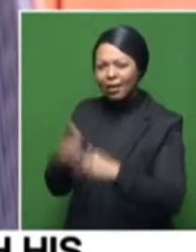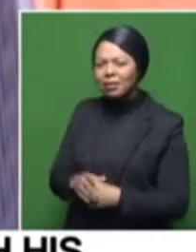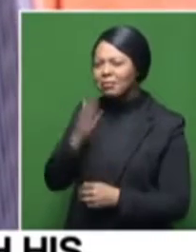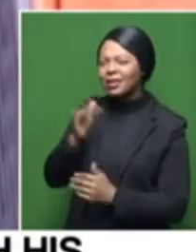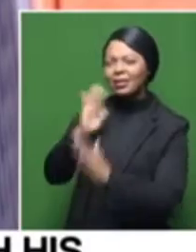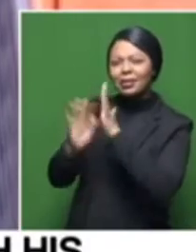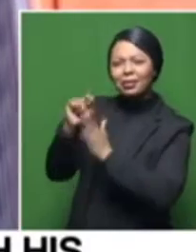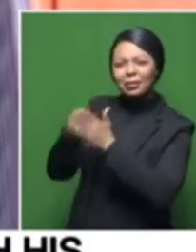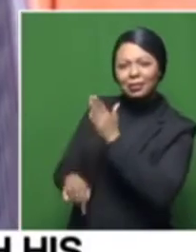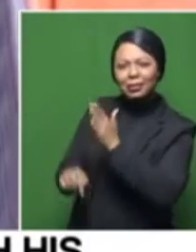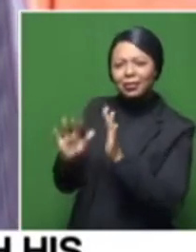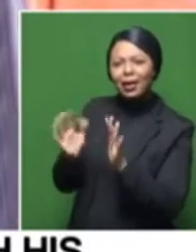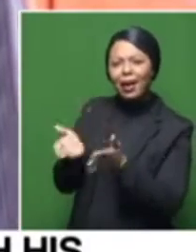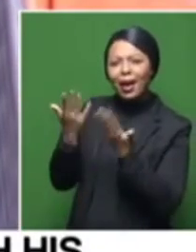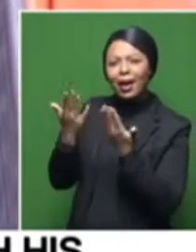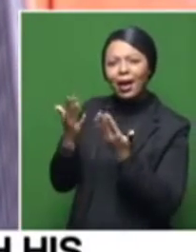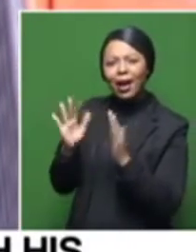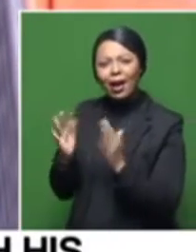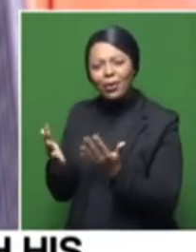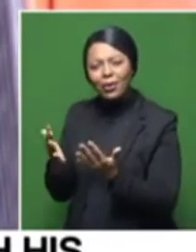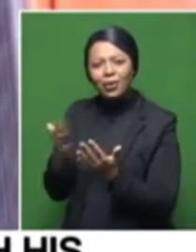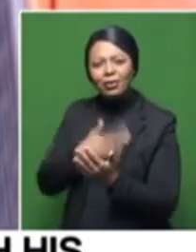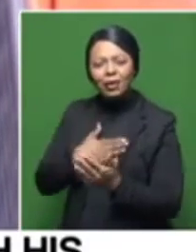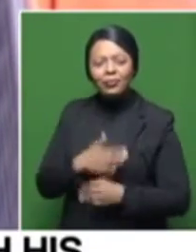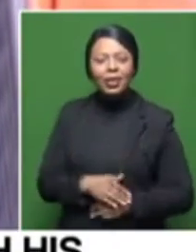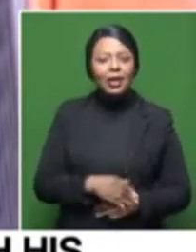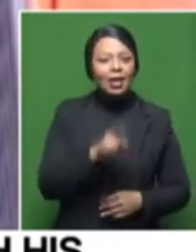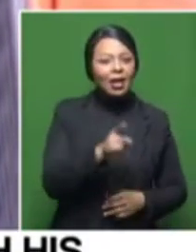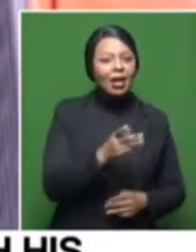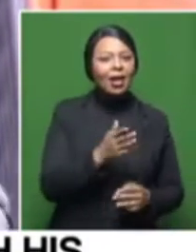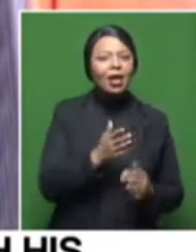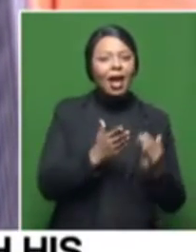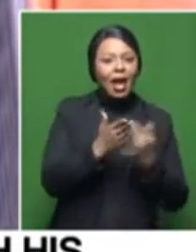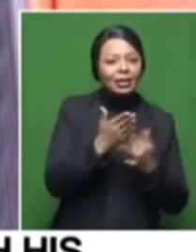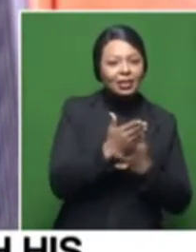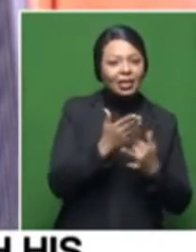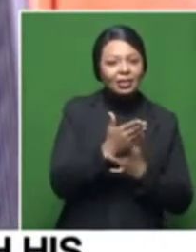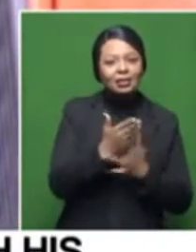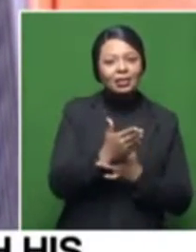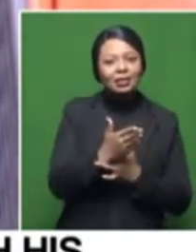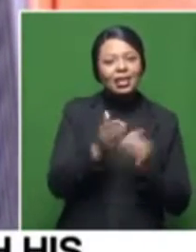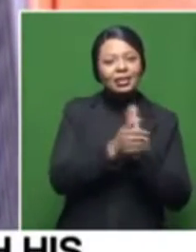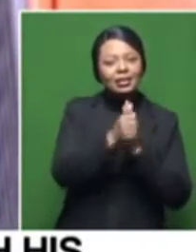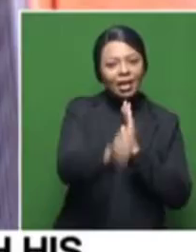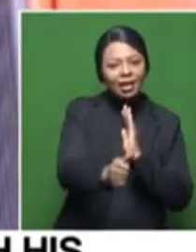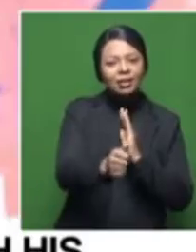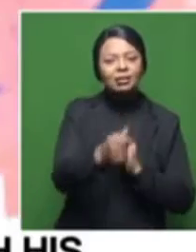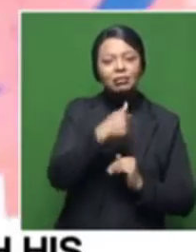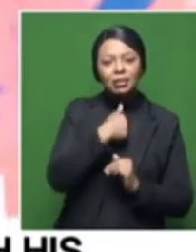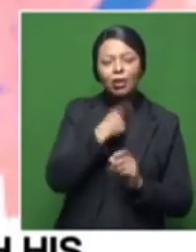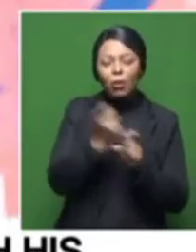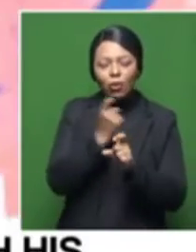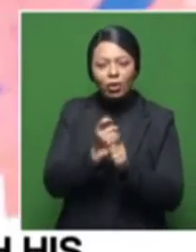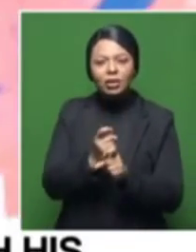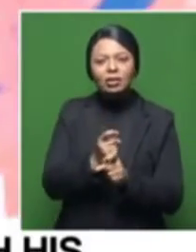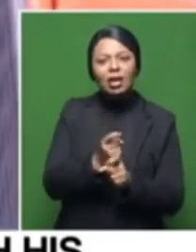Wow. It was SS Got Talent. I remember I went there with I love inventing stuff. I was